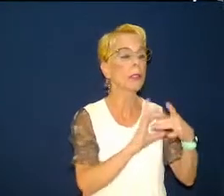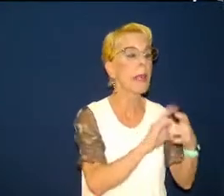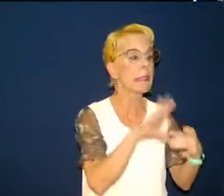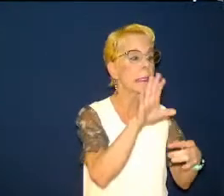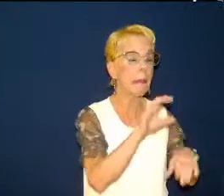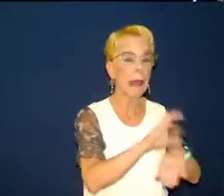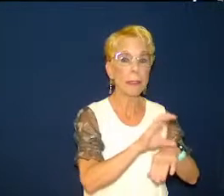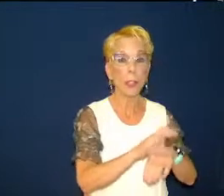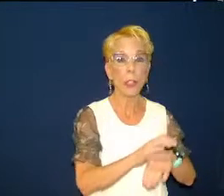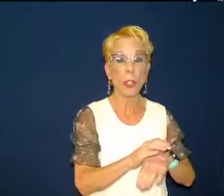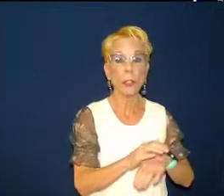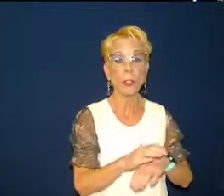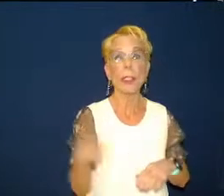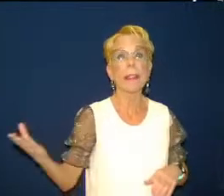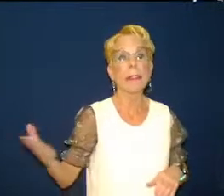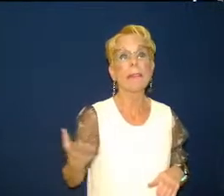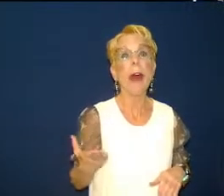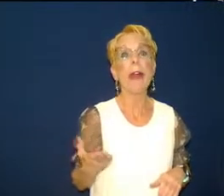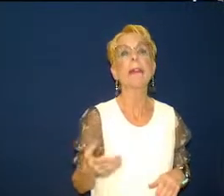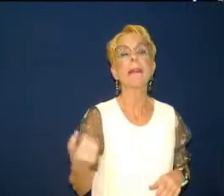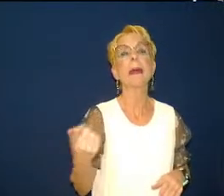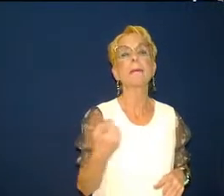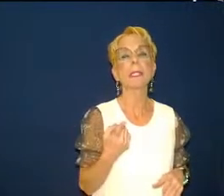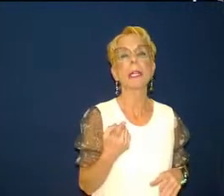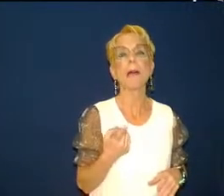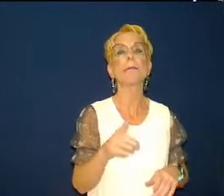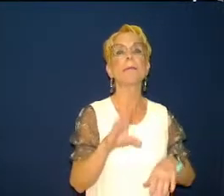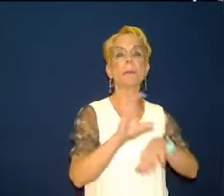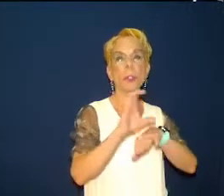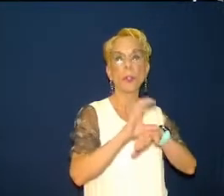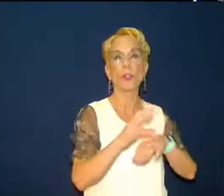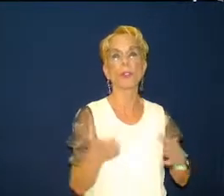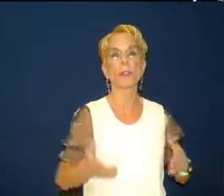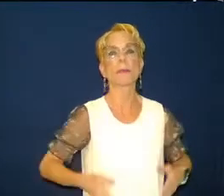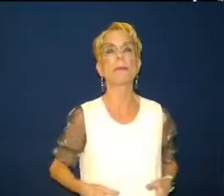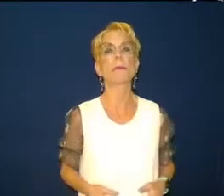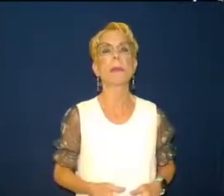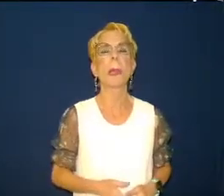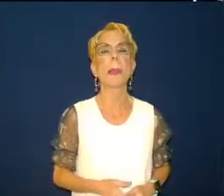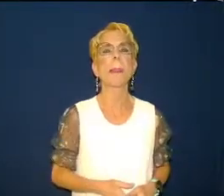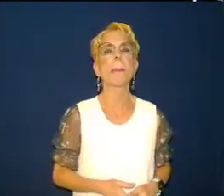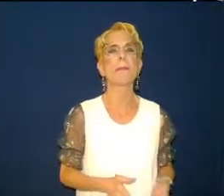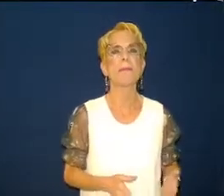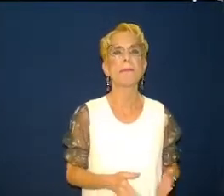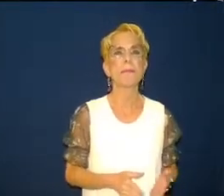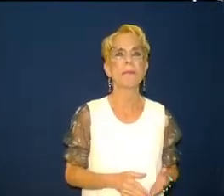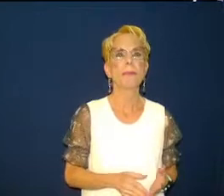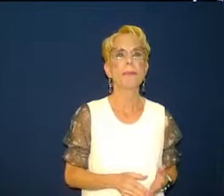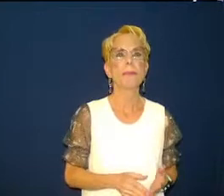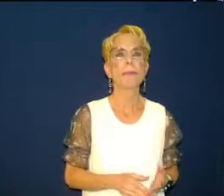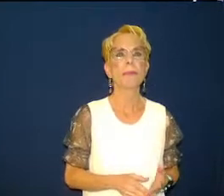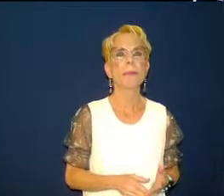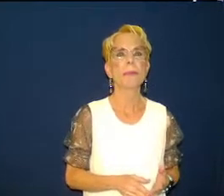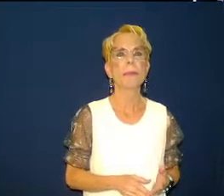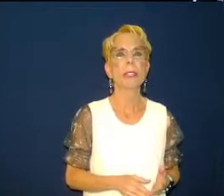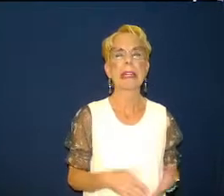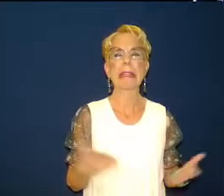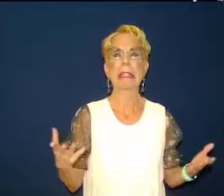this is a true story by the way google this sometime and the following sunday the church was all but empty